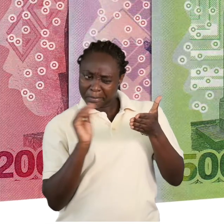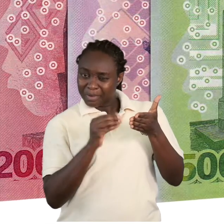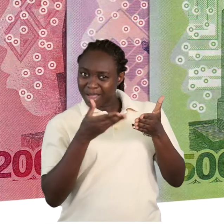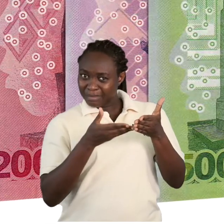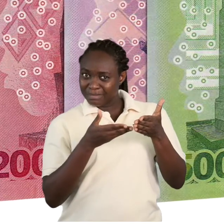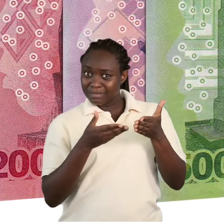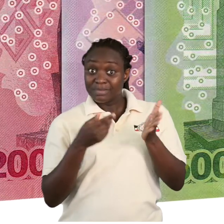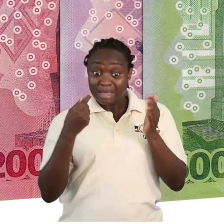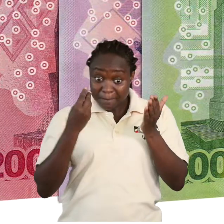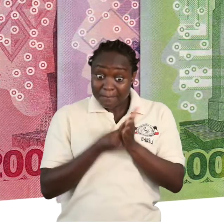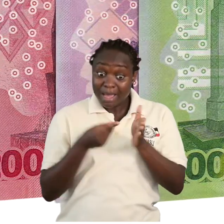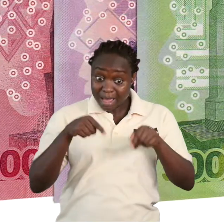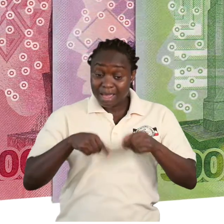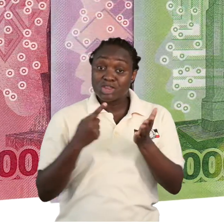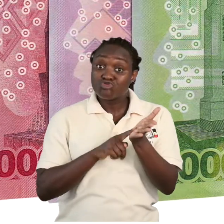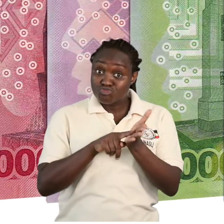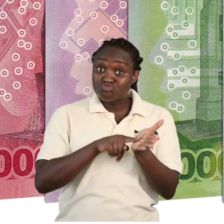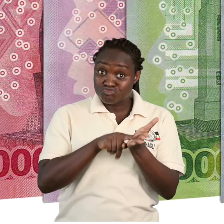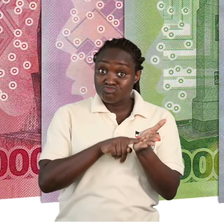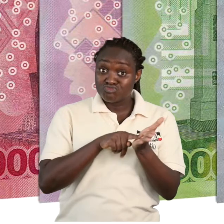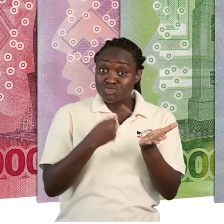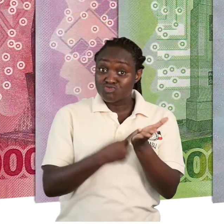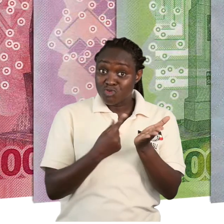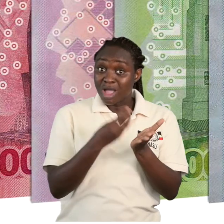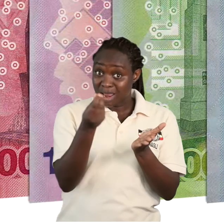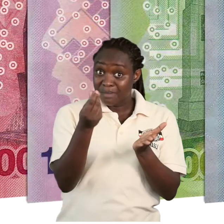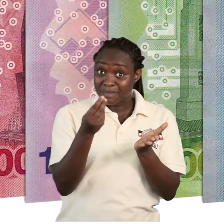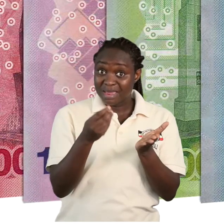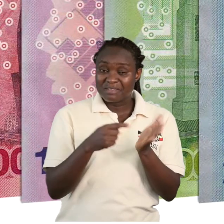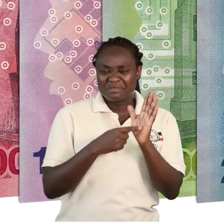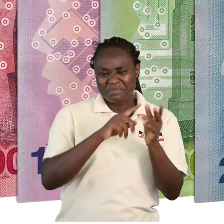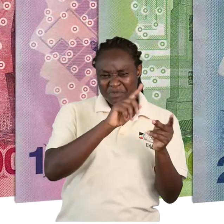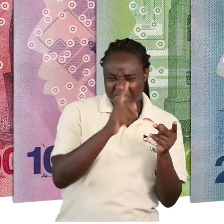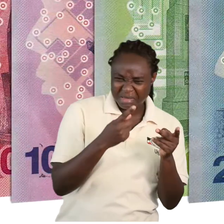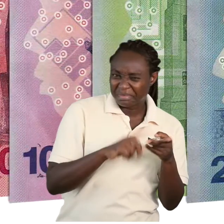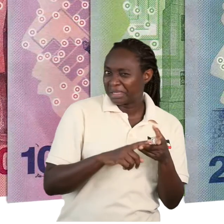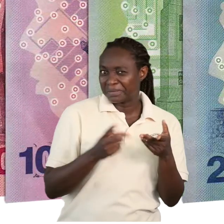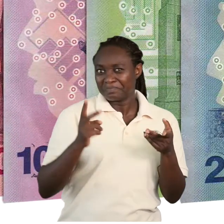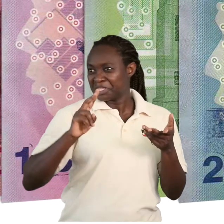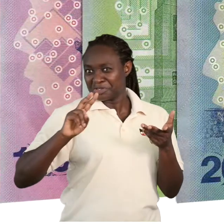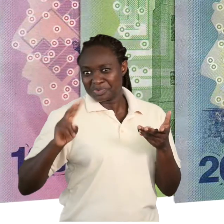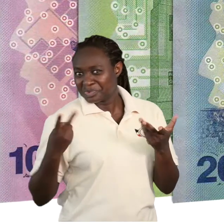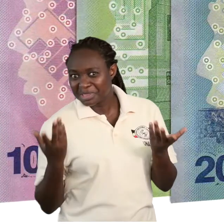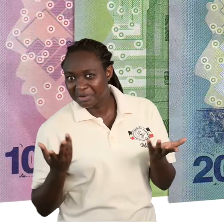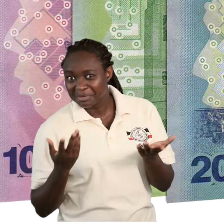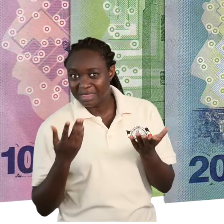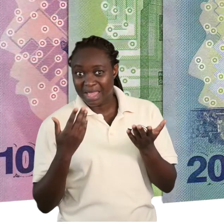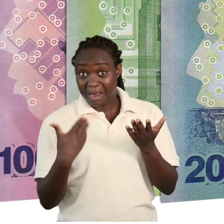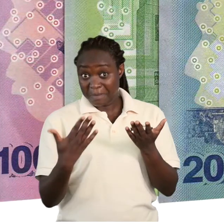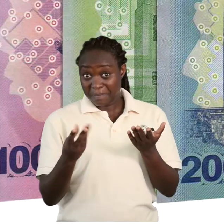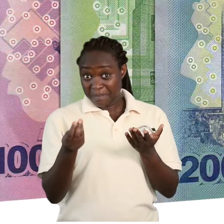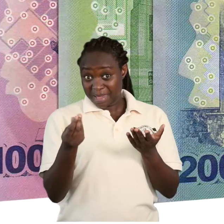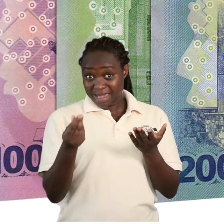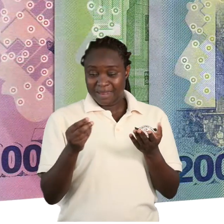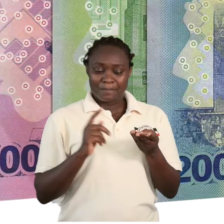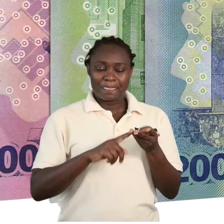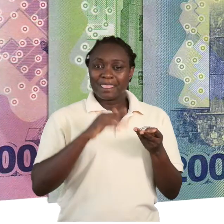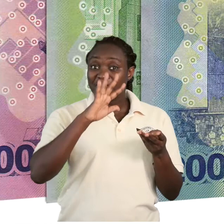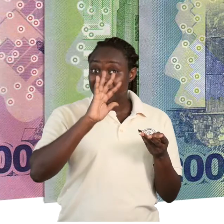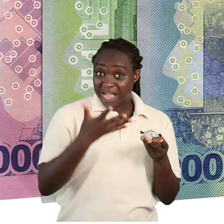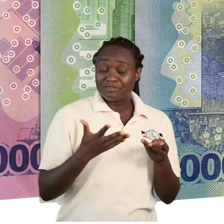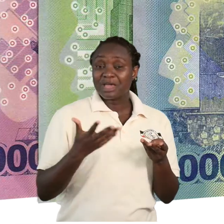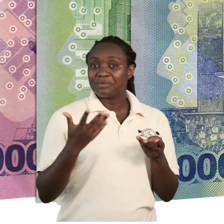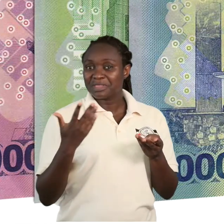I mean the Ugandan shilling, the 1,000, the 2,000 shilling note, the 5,000 shilling